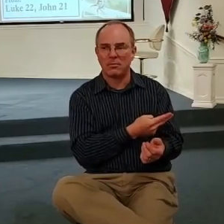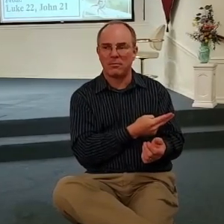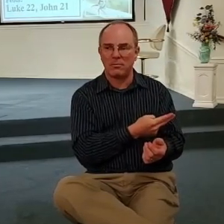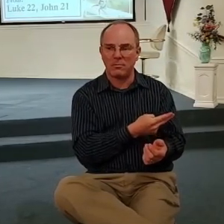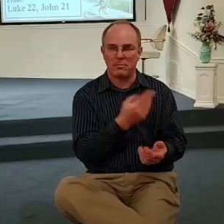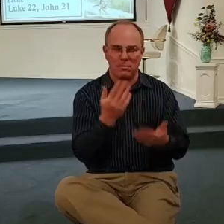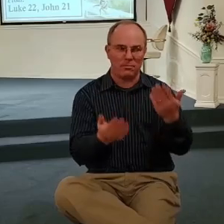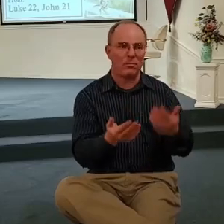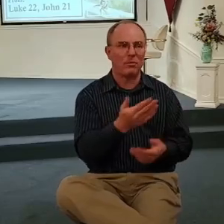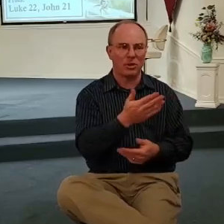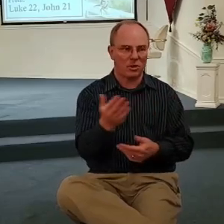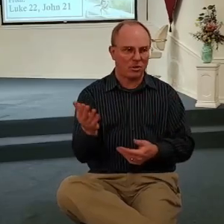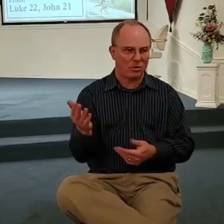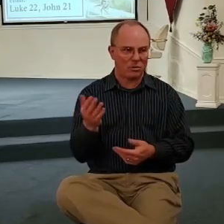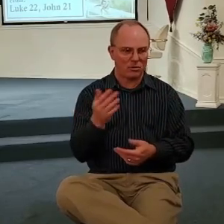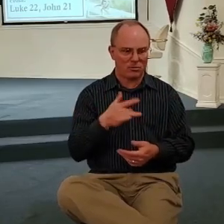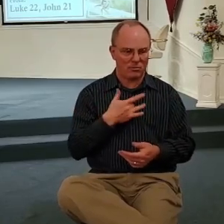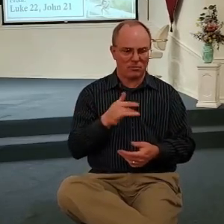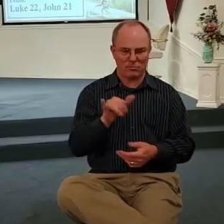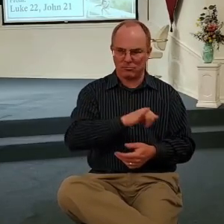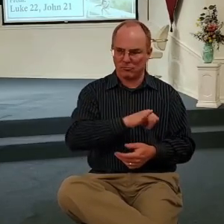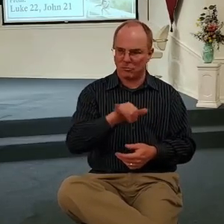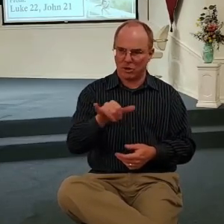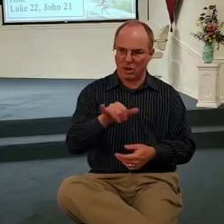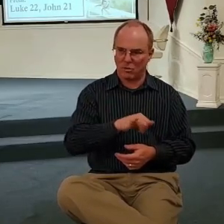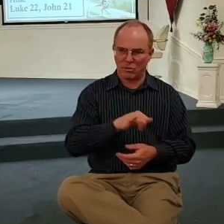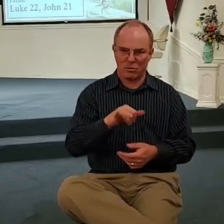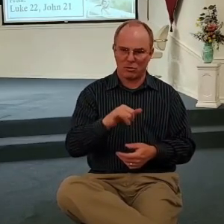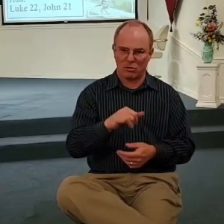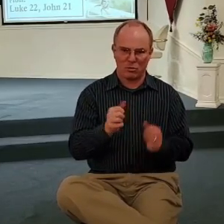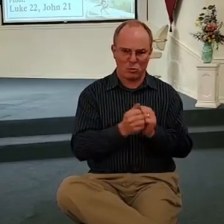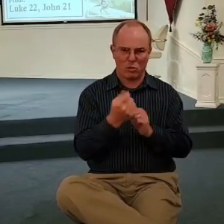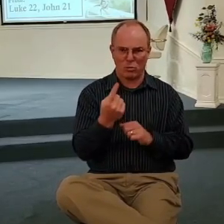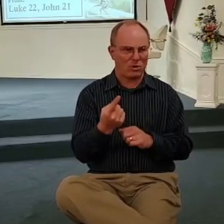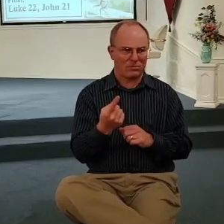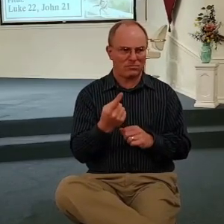Maybe you've identified with one of the short stories.